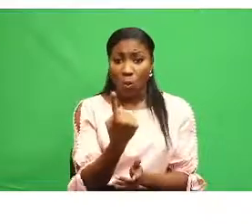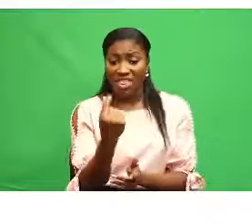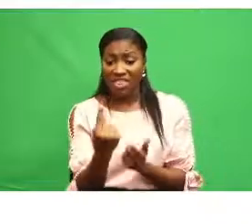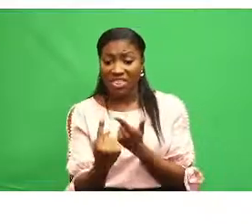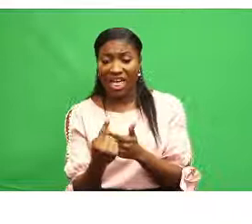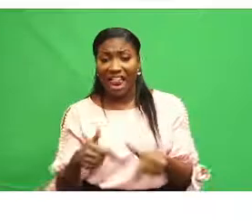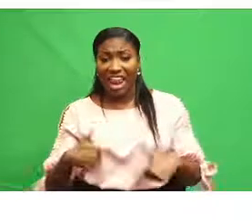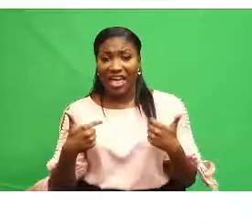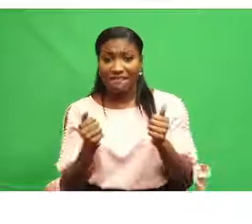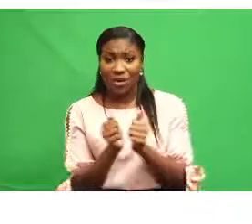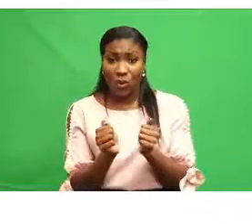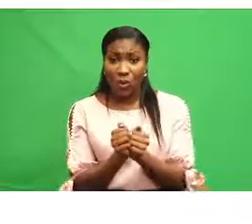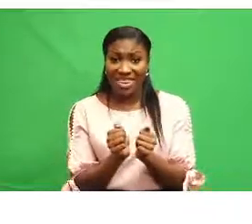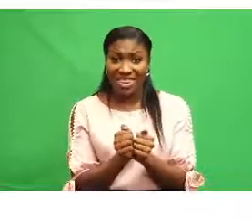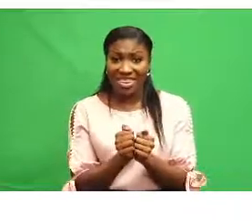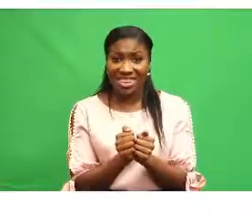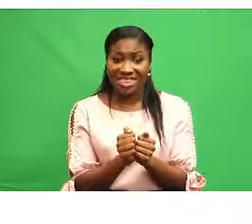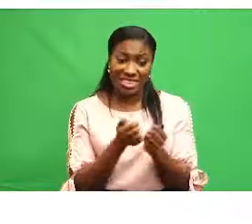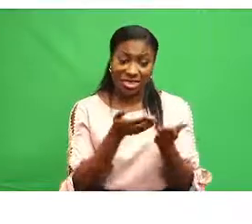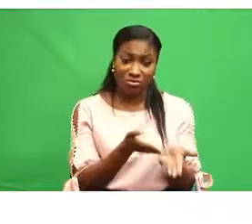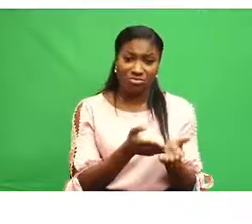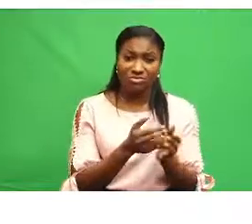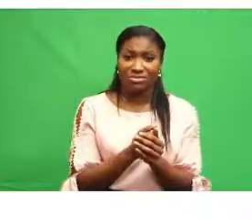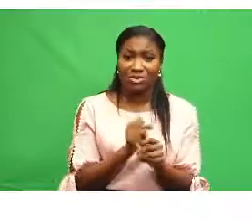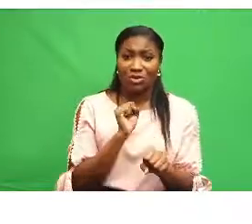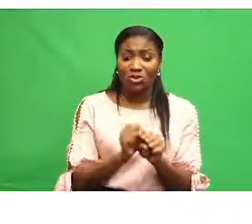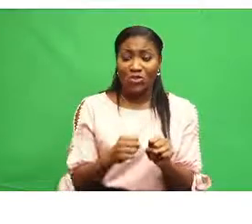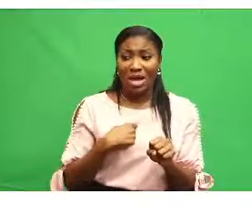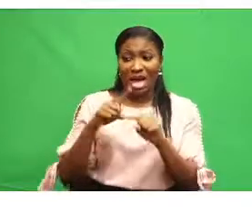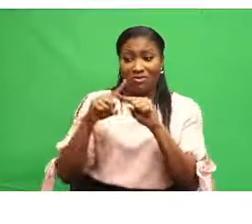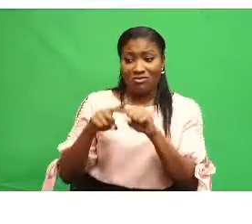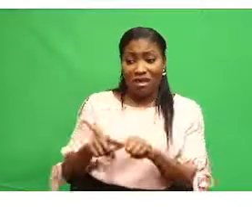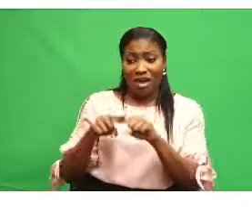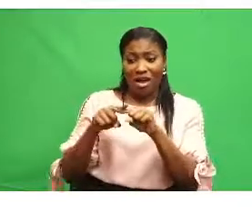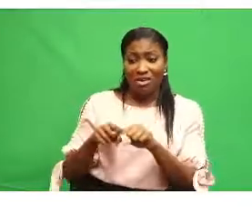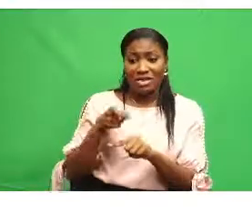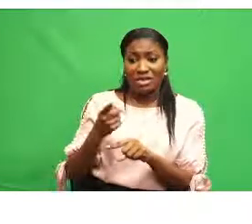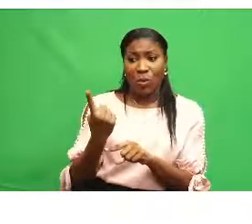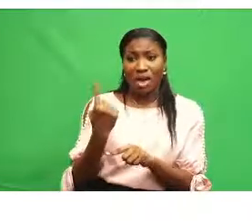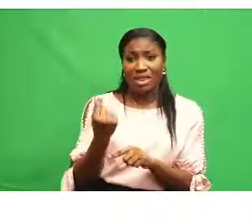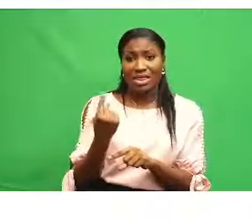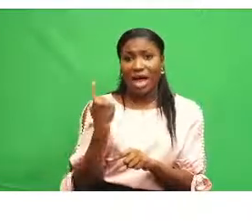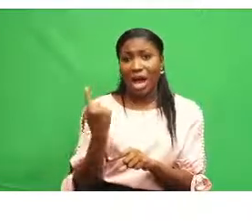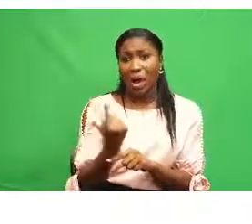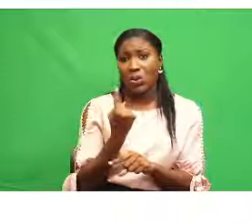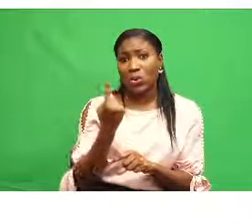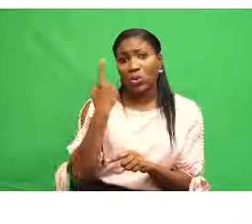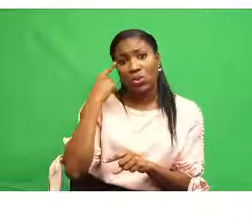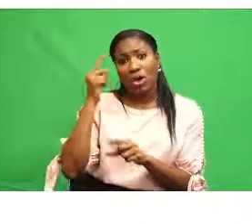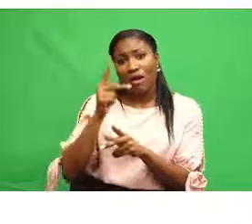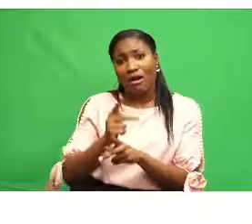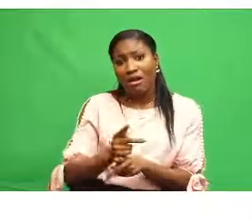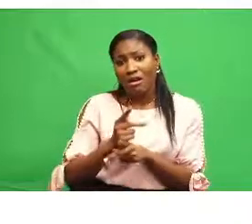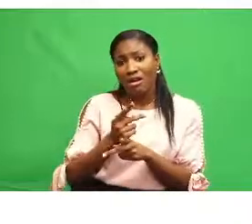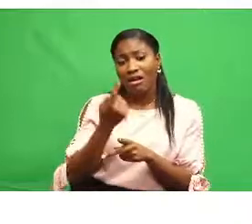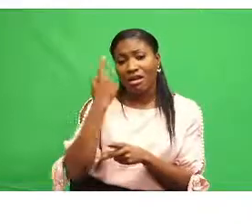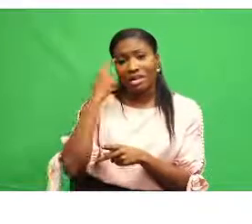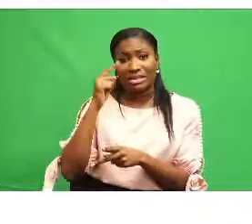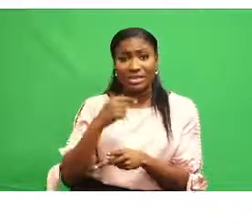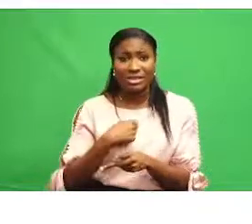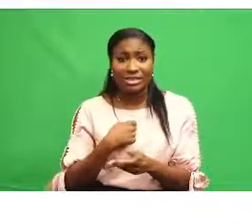or daughter is precious because that's the person who you see on a regular basis, who keeps company with you, who probably is living with